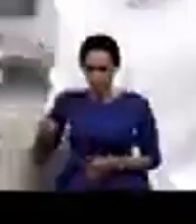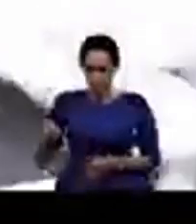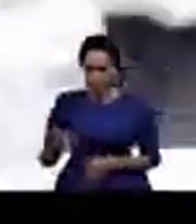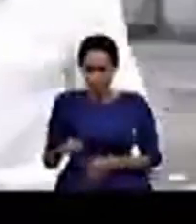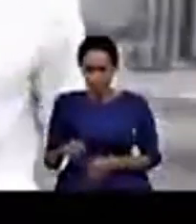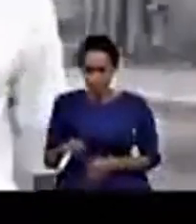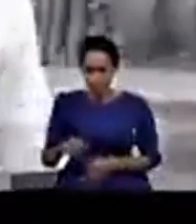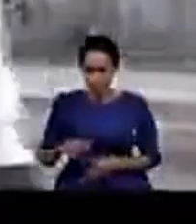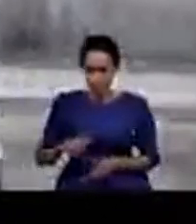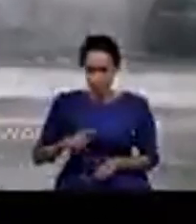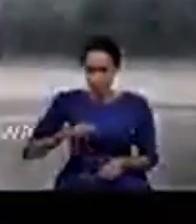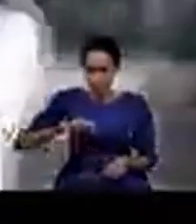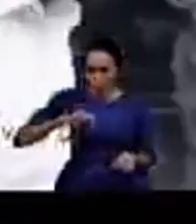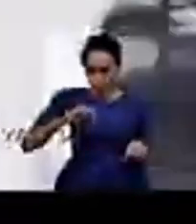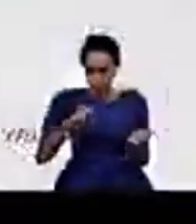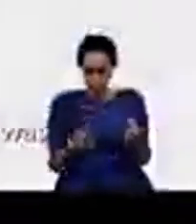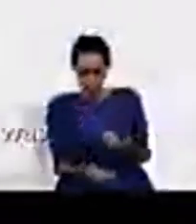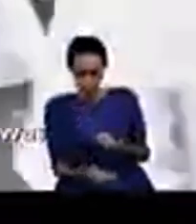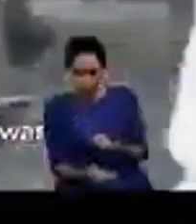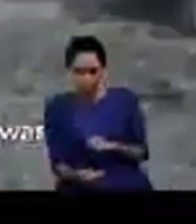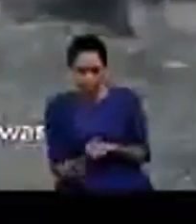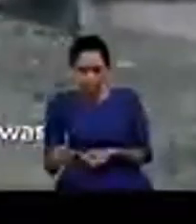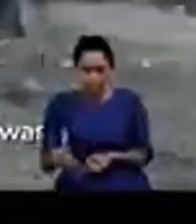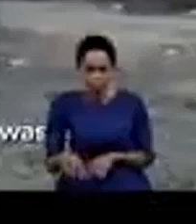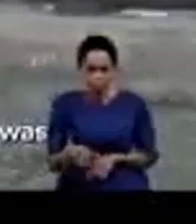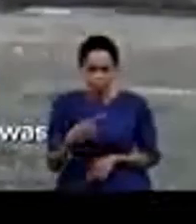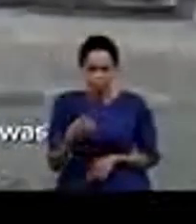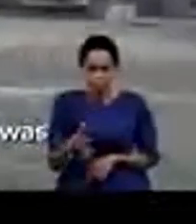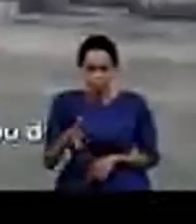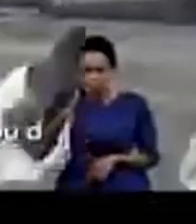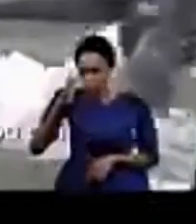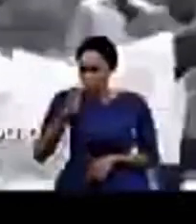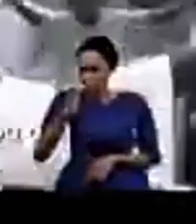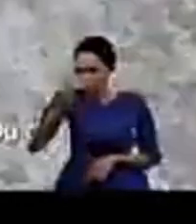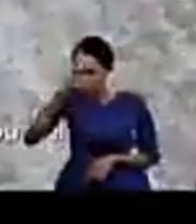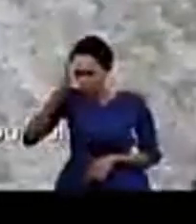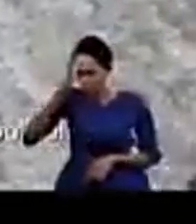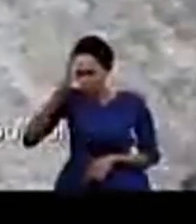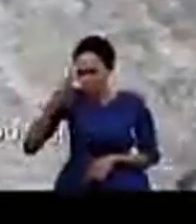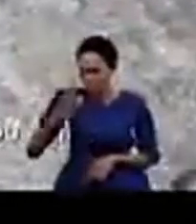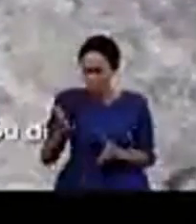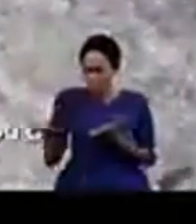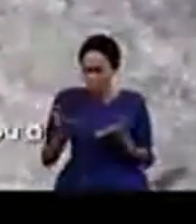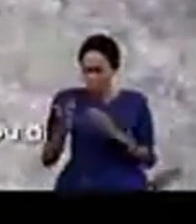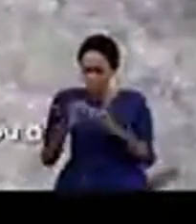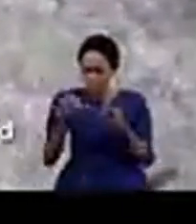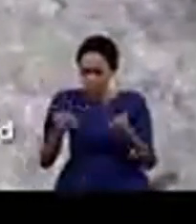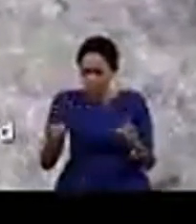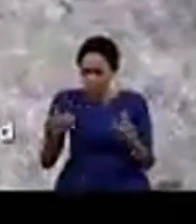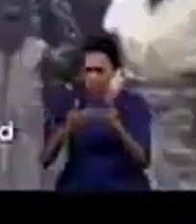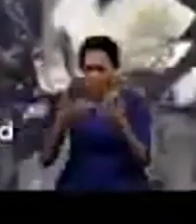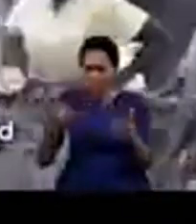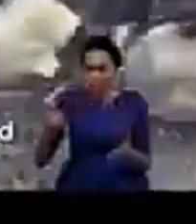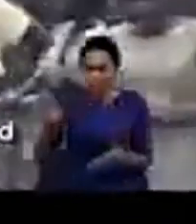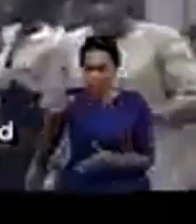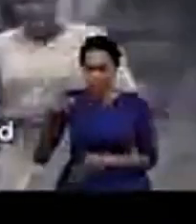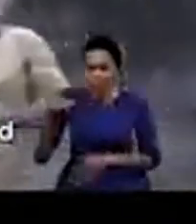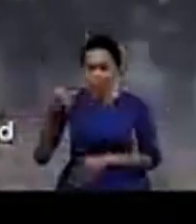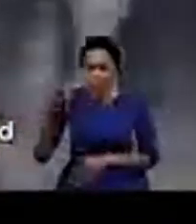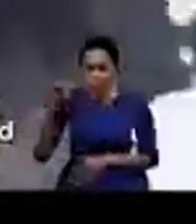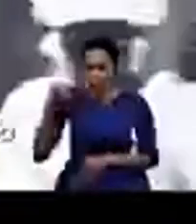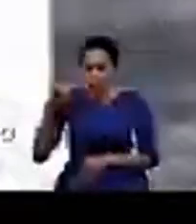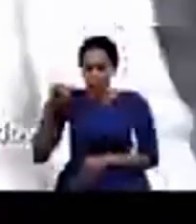down? Ha ha. My fathers have been serving this before I was born. And I asked the woman, I said, what are you doing? She said,